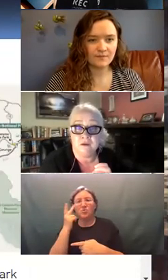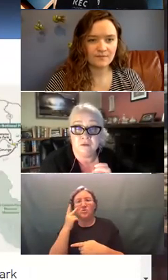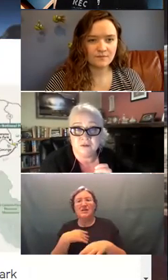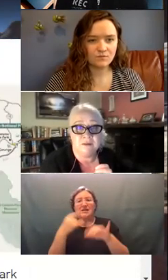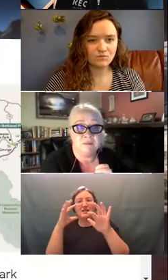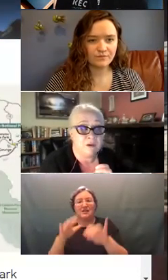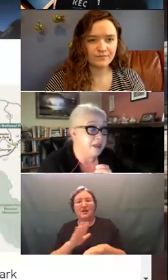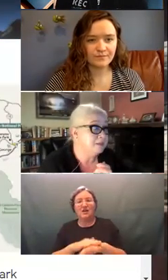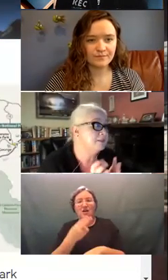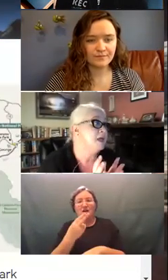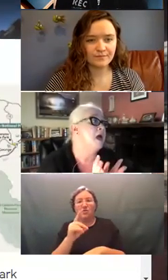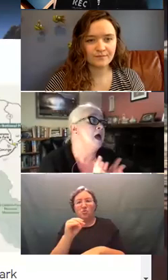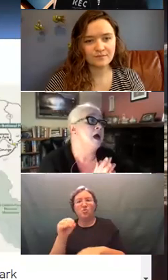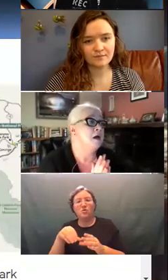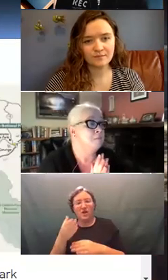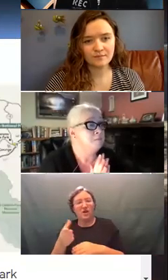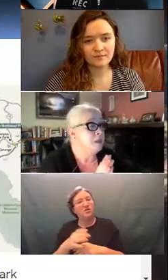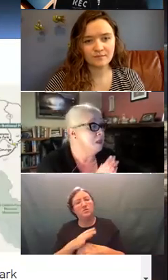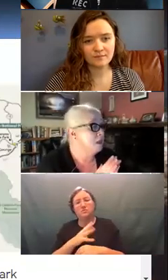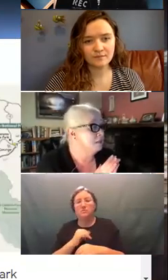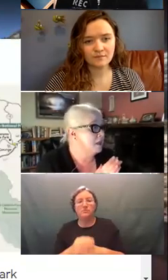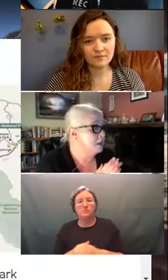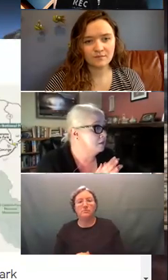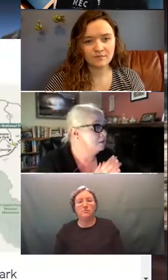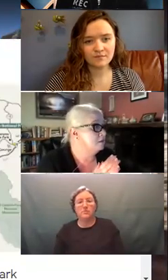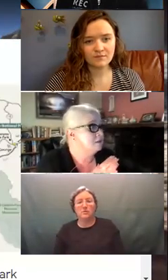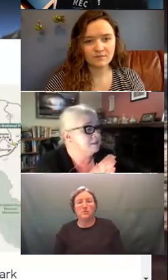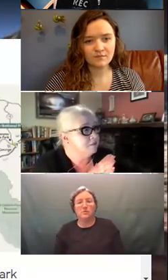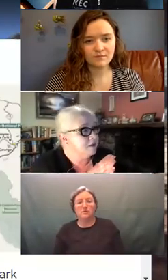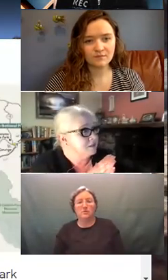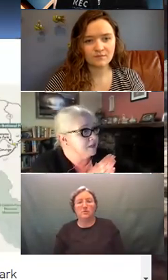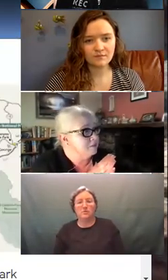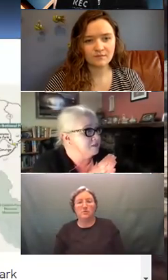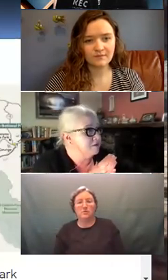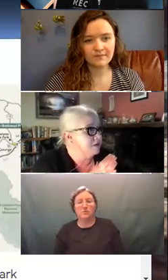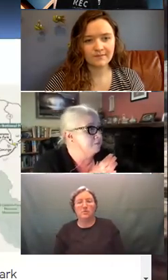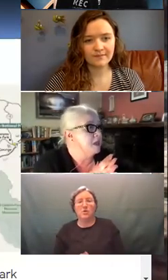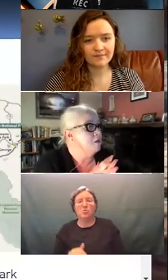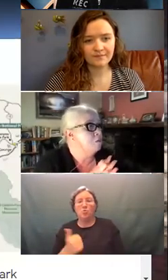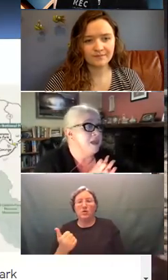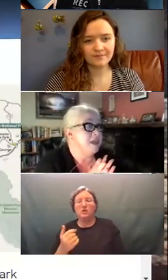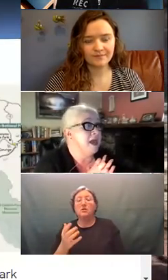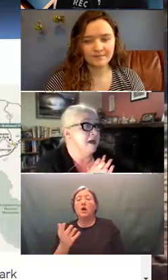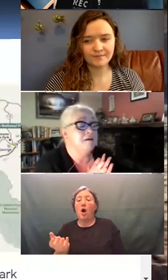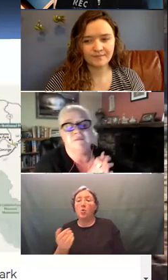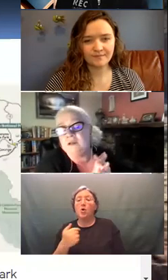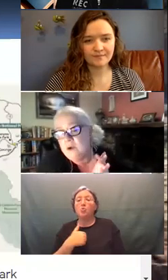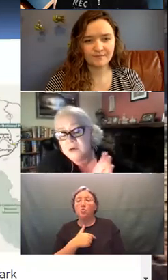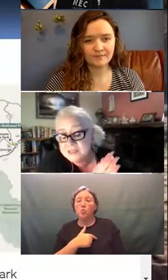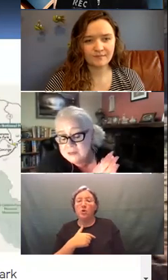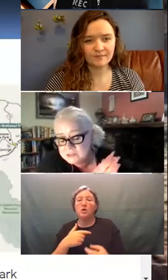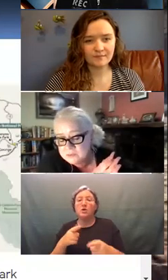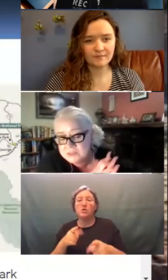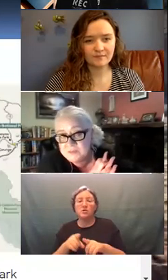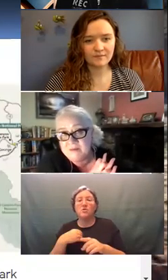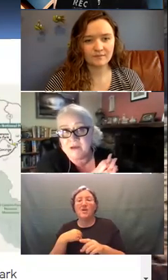the hoodoos at Bryce. Um, and then let's see, what else did I put down here? We have, our